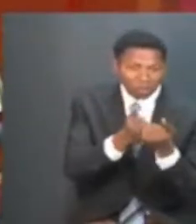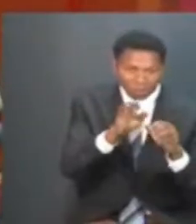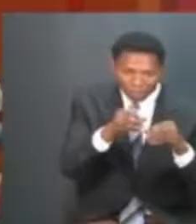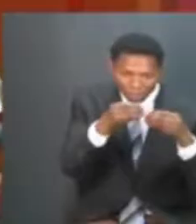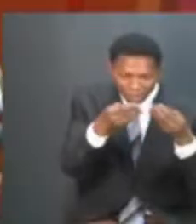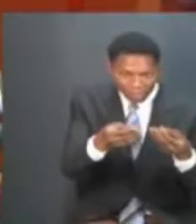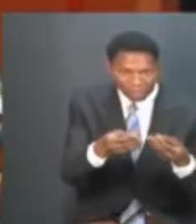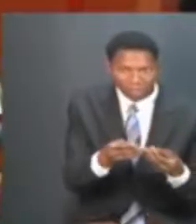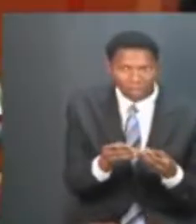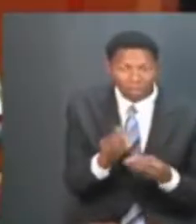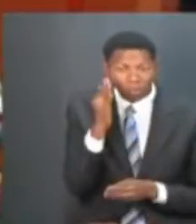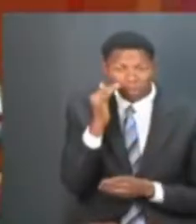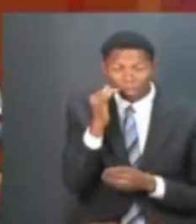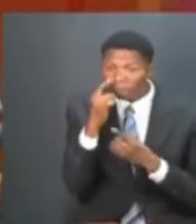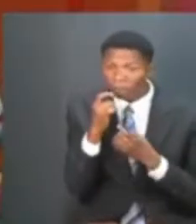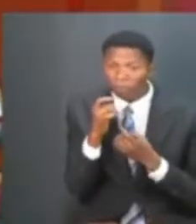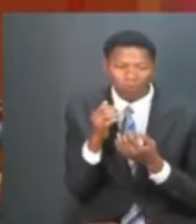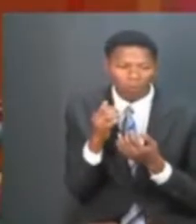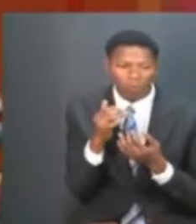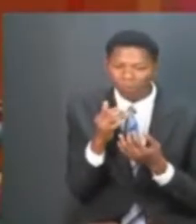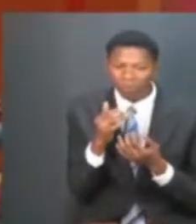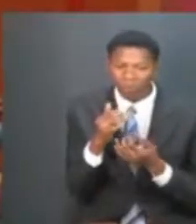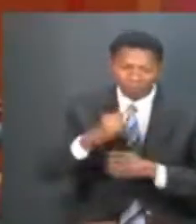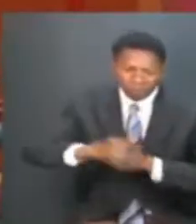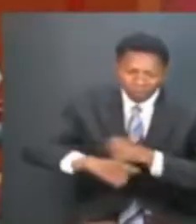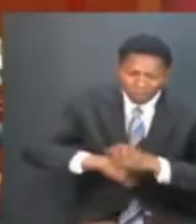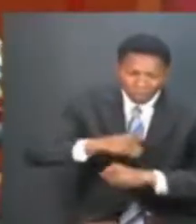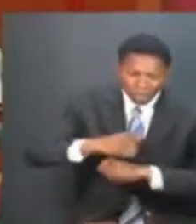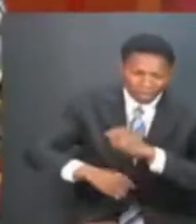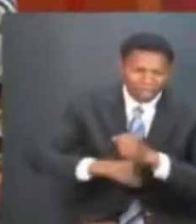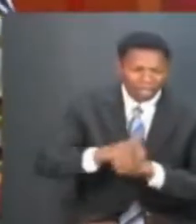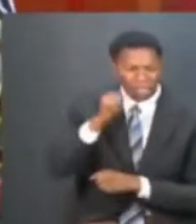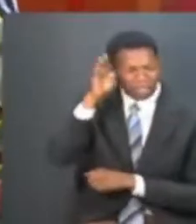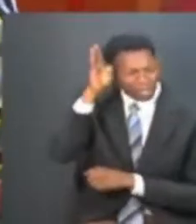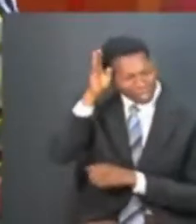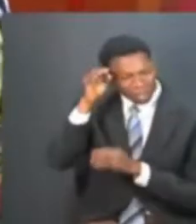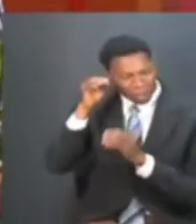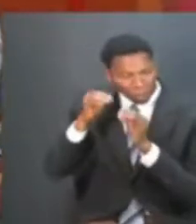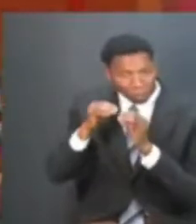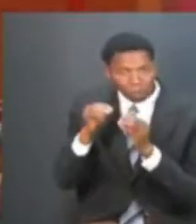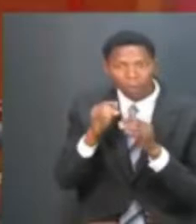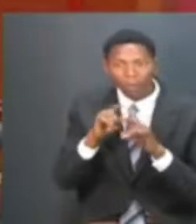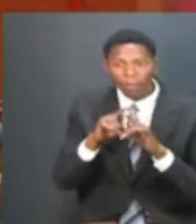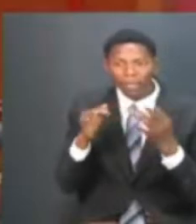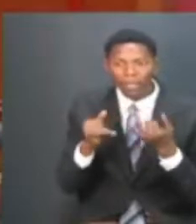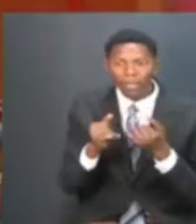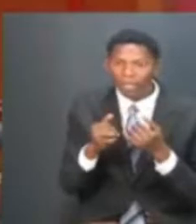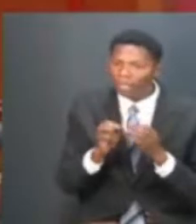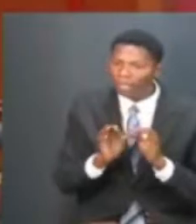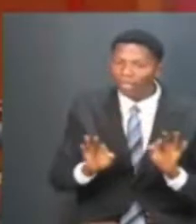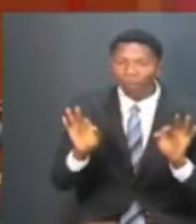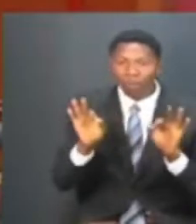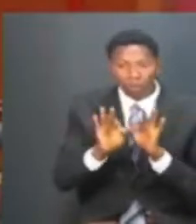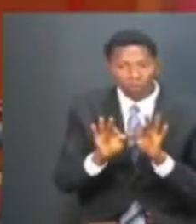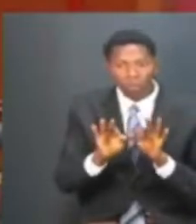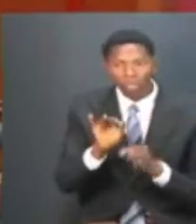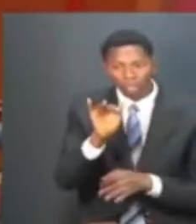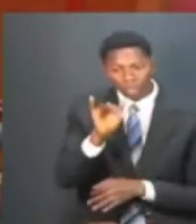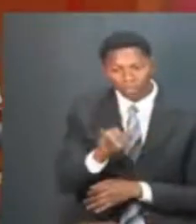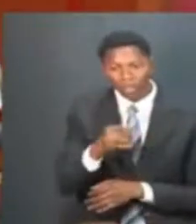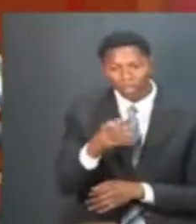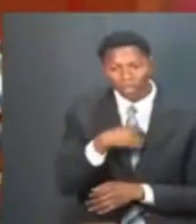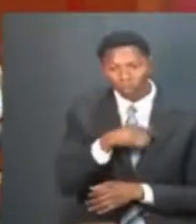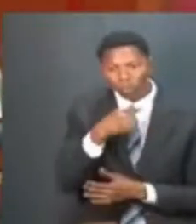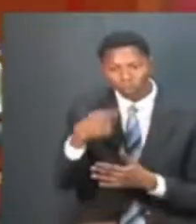they will be going through a lot of what? Trauma. But Mr. Speaker, the most important thing is to also make sure that we